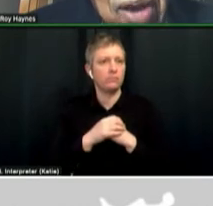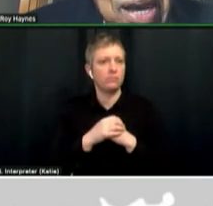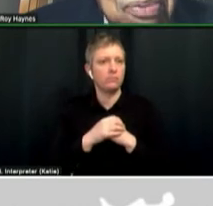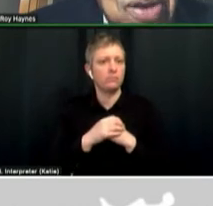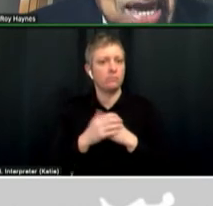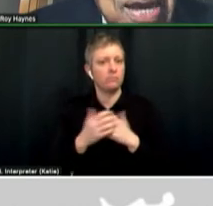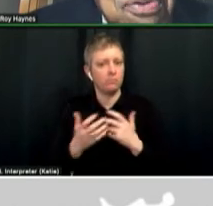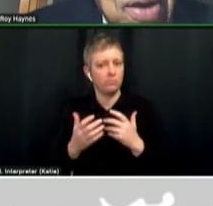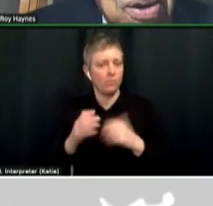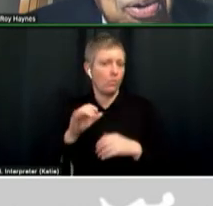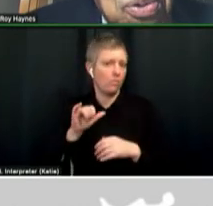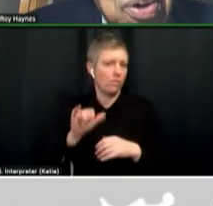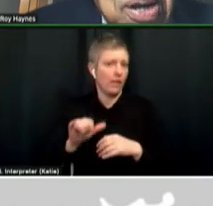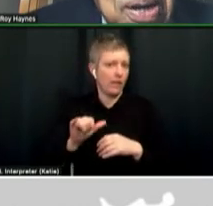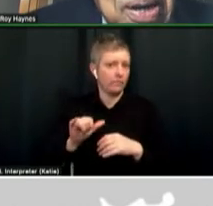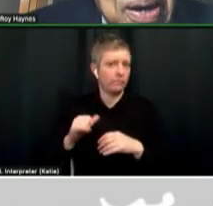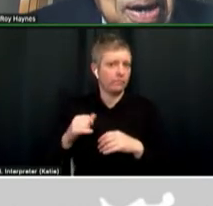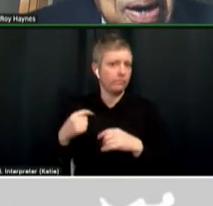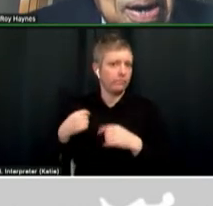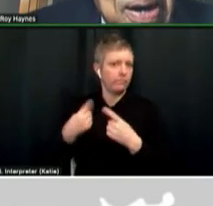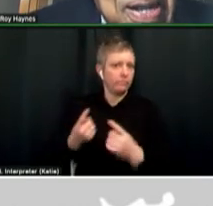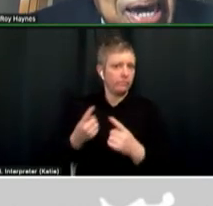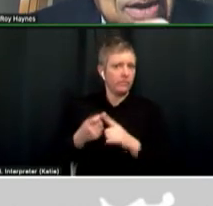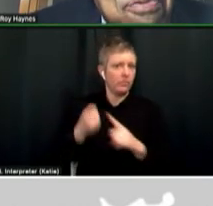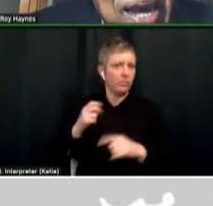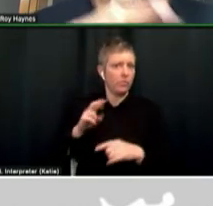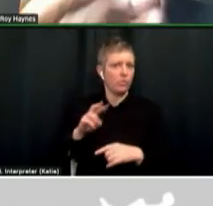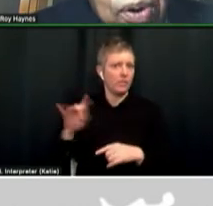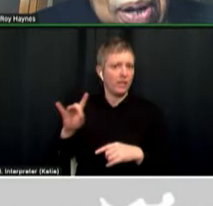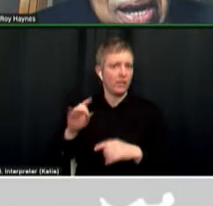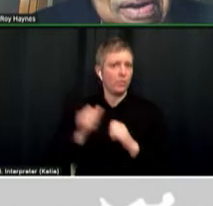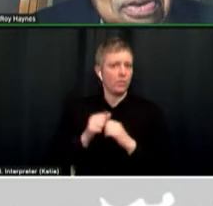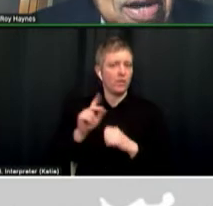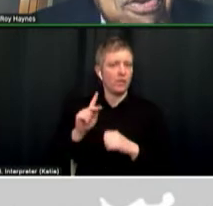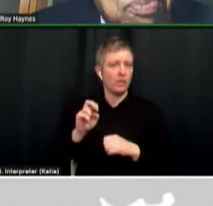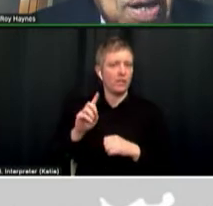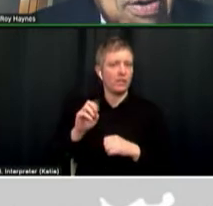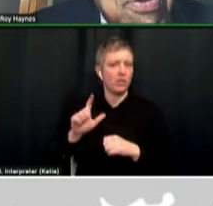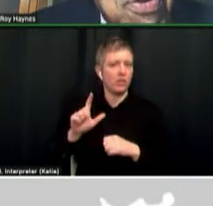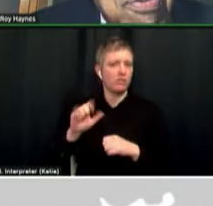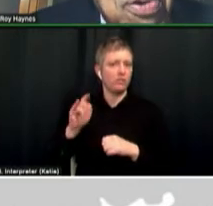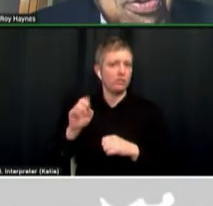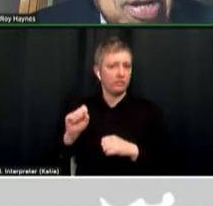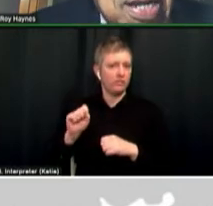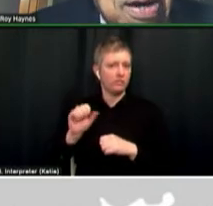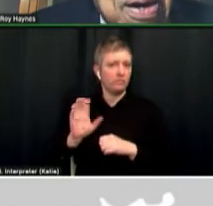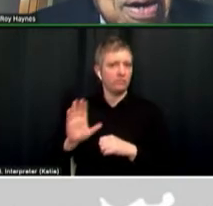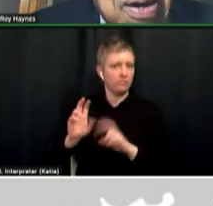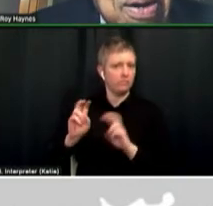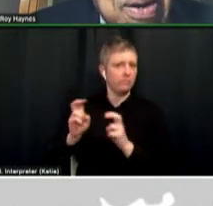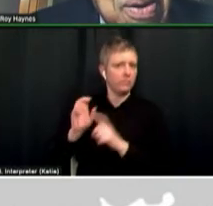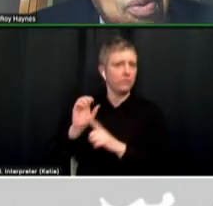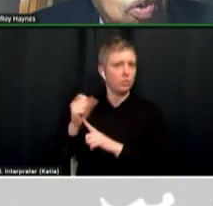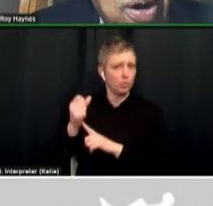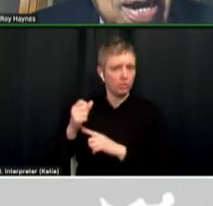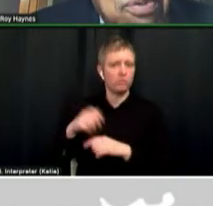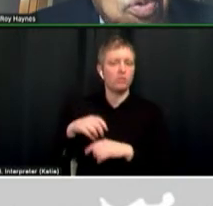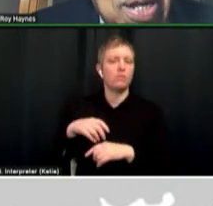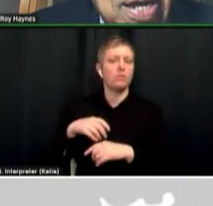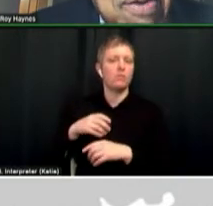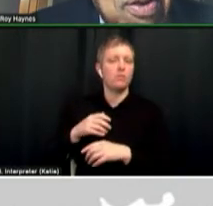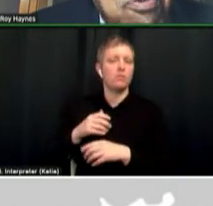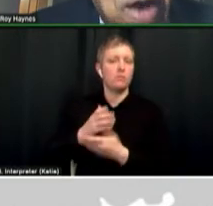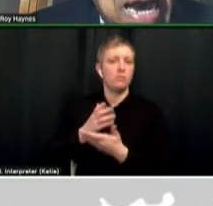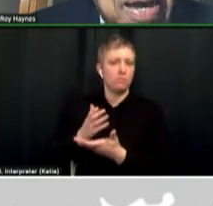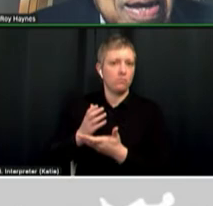Kendra James case and on, a lot of expertise and experience of doing working